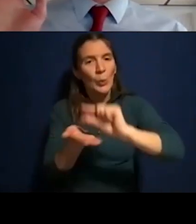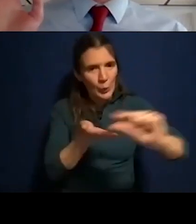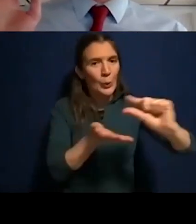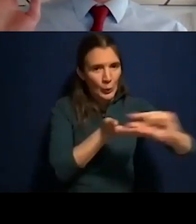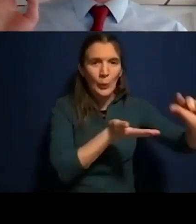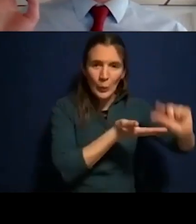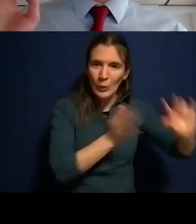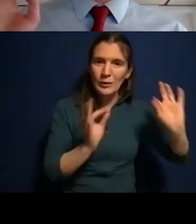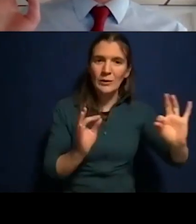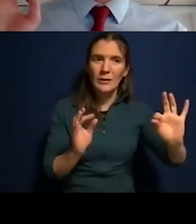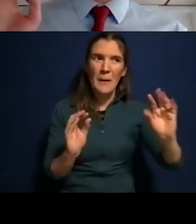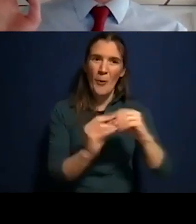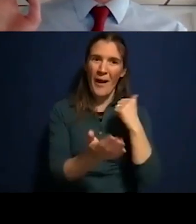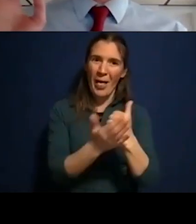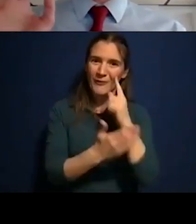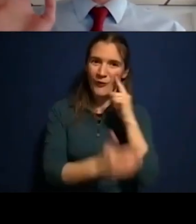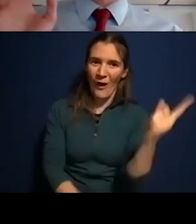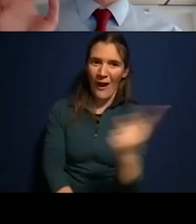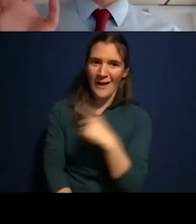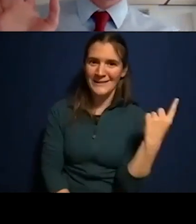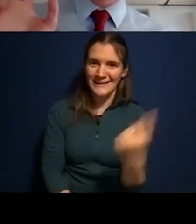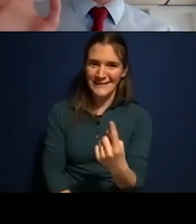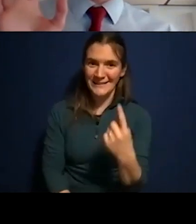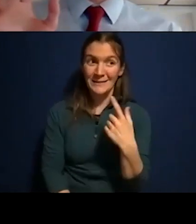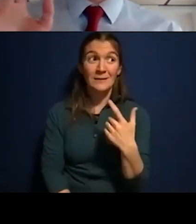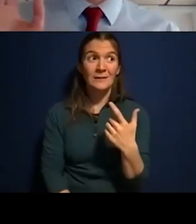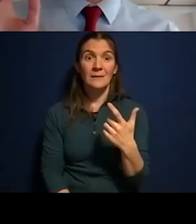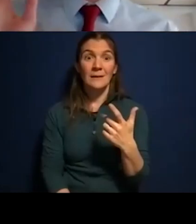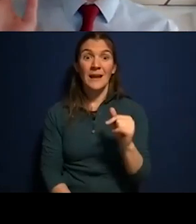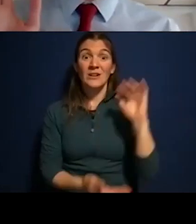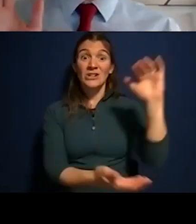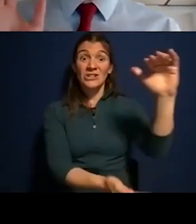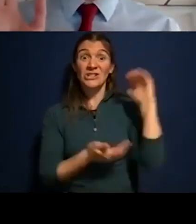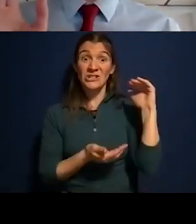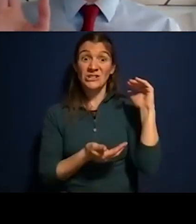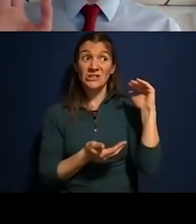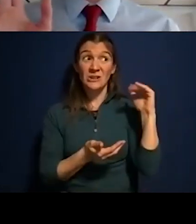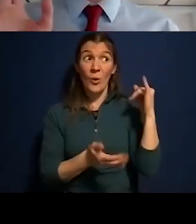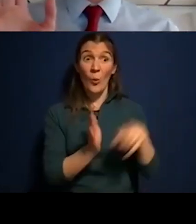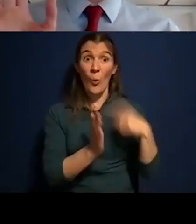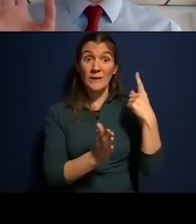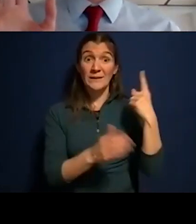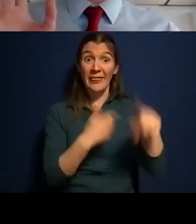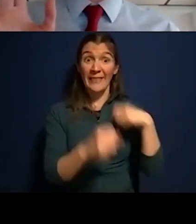to be more useful to the person who are receiving it, to have it on a regular basis